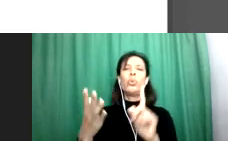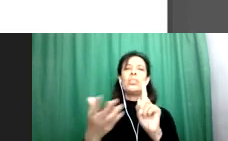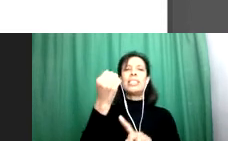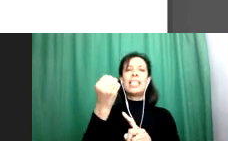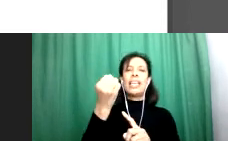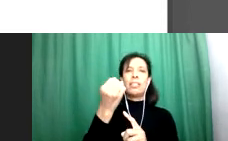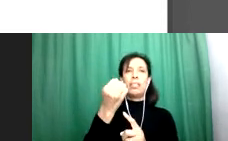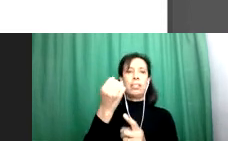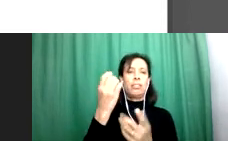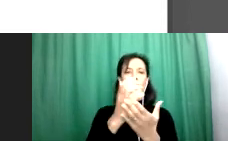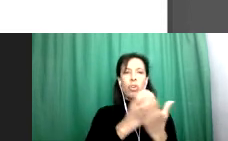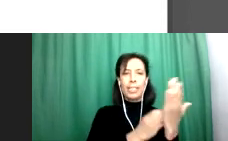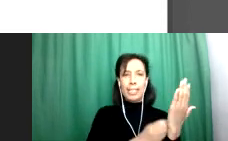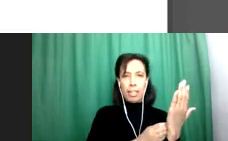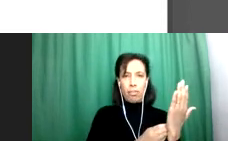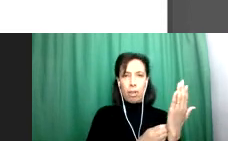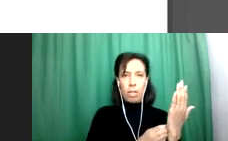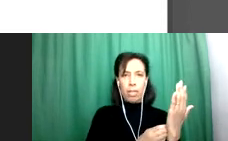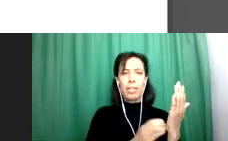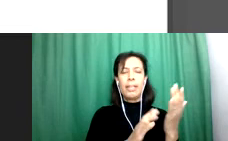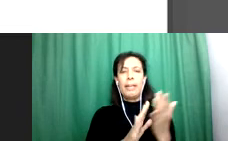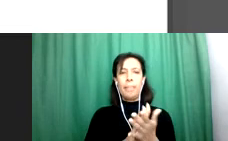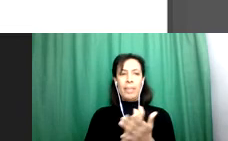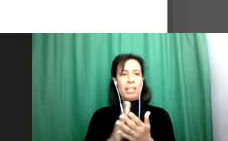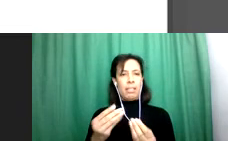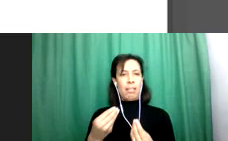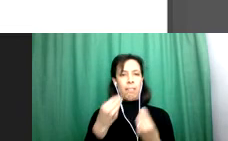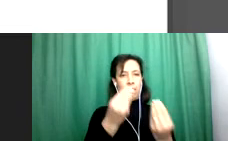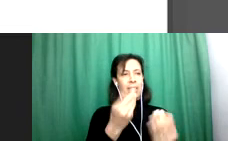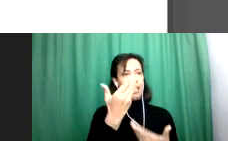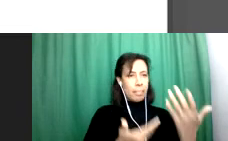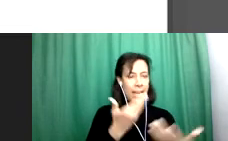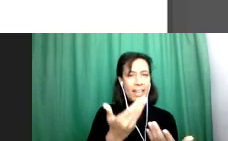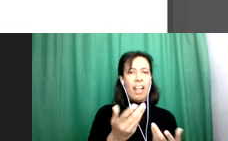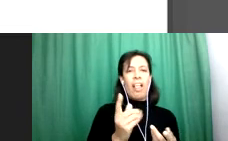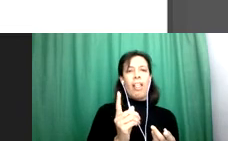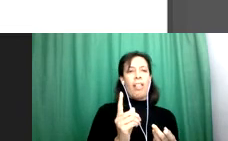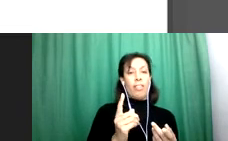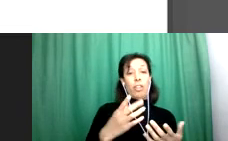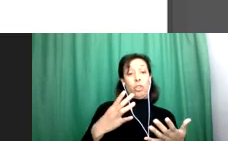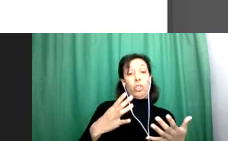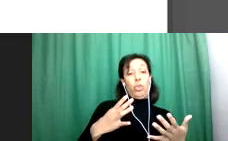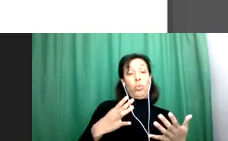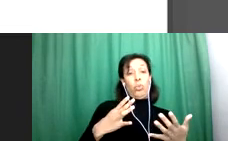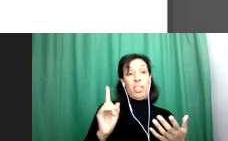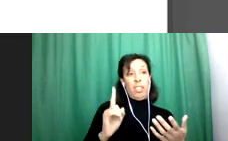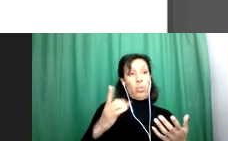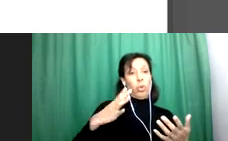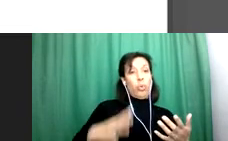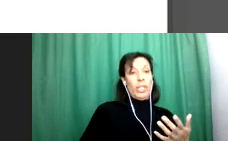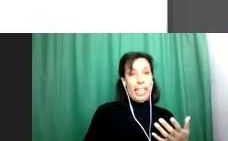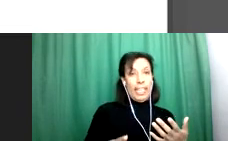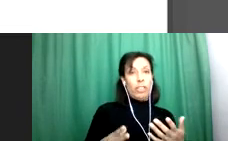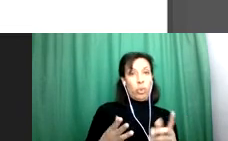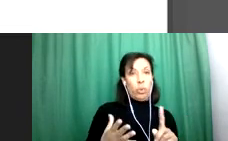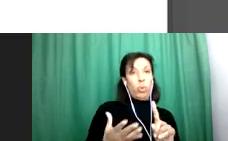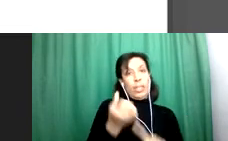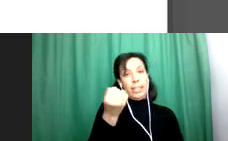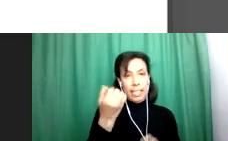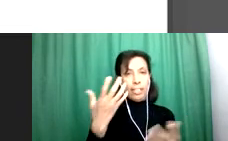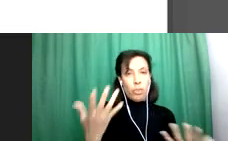this is what you need to do in order to succeed in this piece of work. This is what I'm looking for in your work. And if